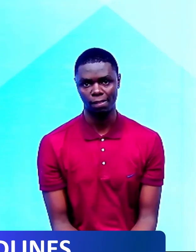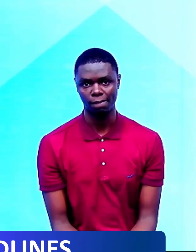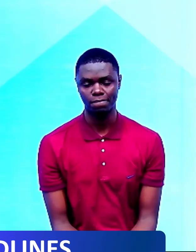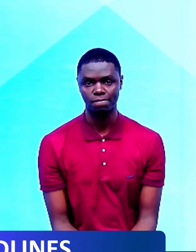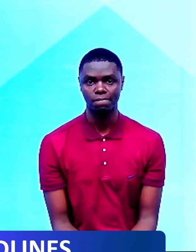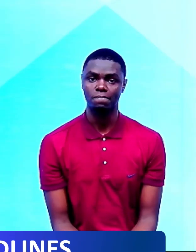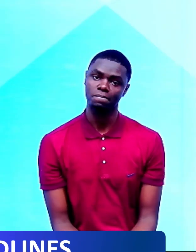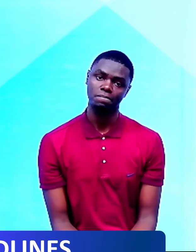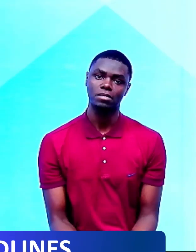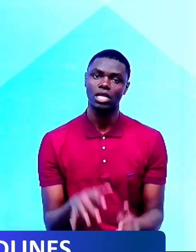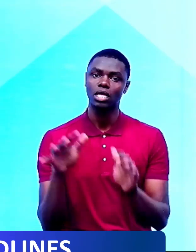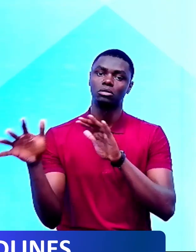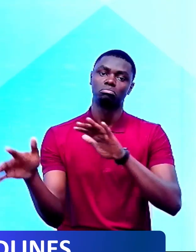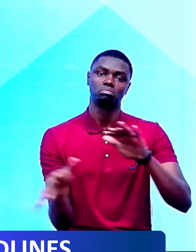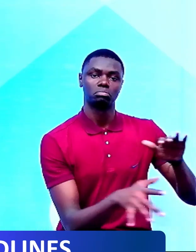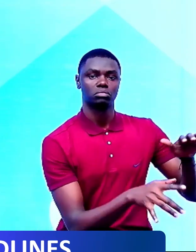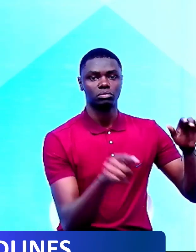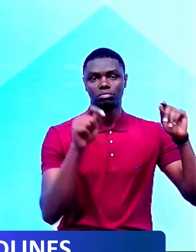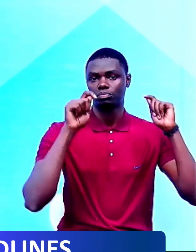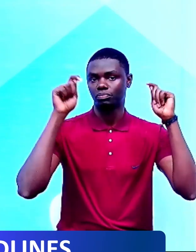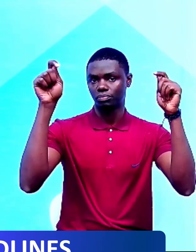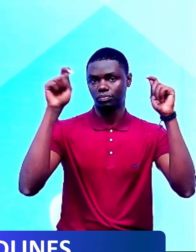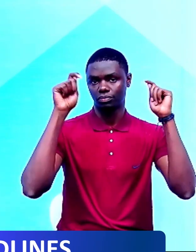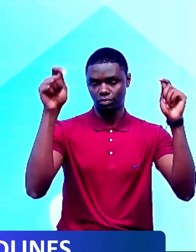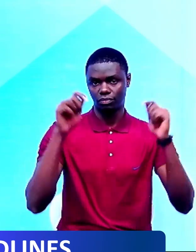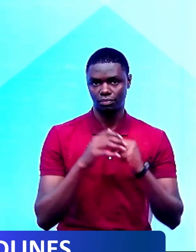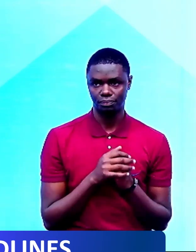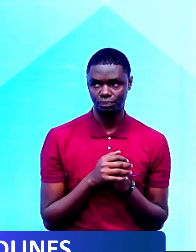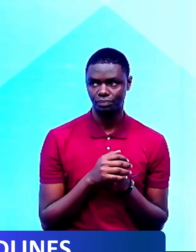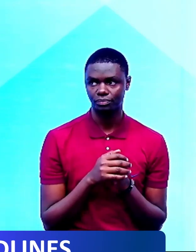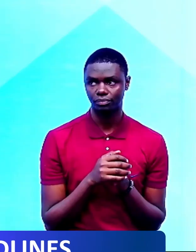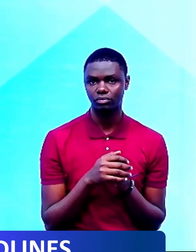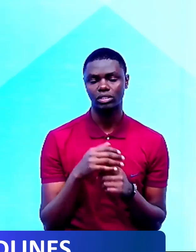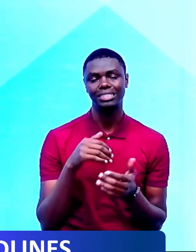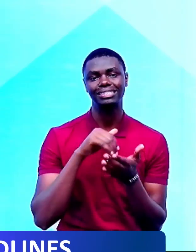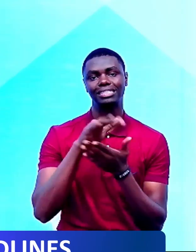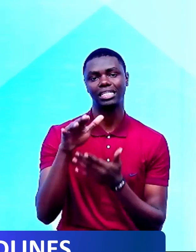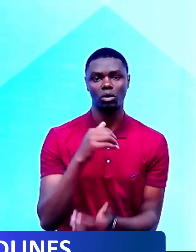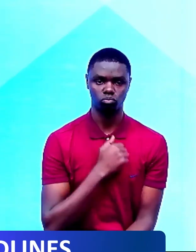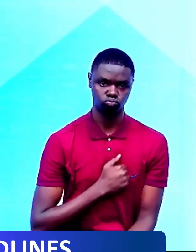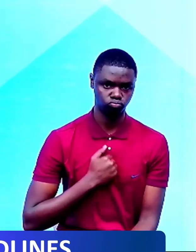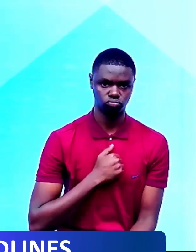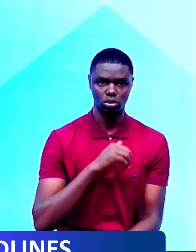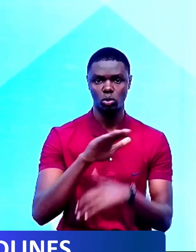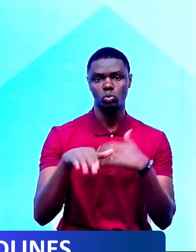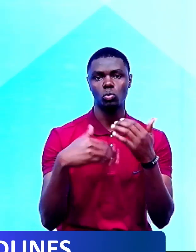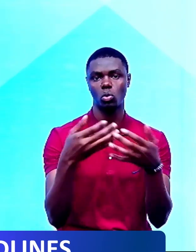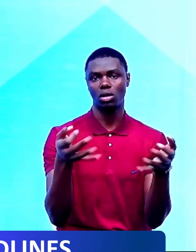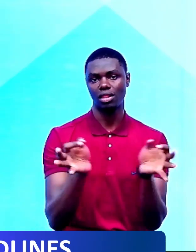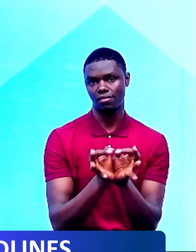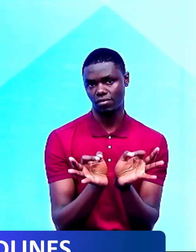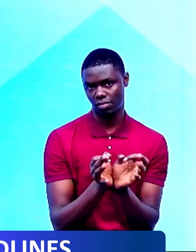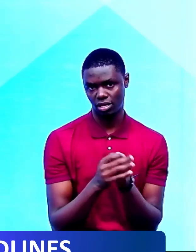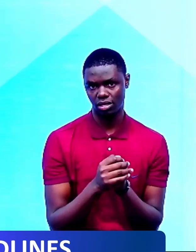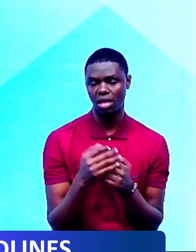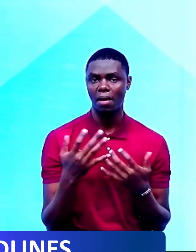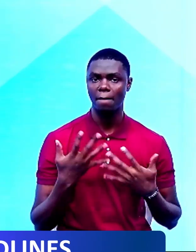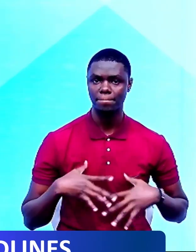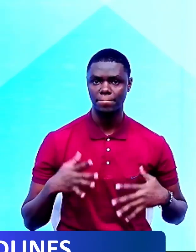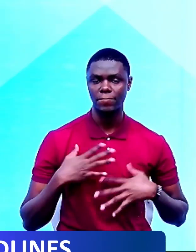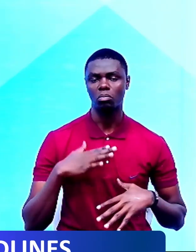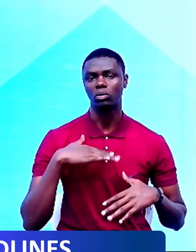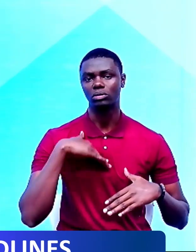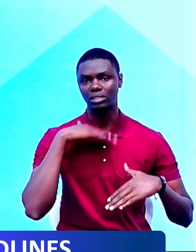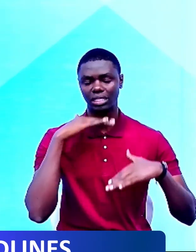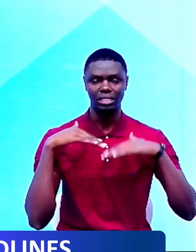And away from the demonstrations and sending our condolences to all the families who have people who have been able